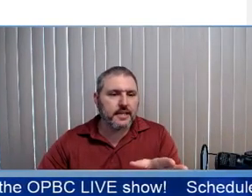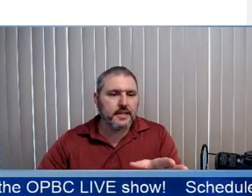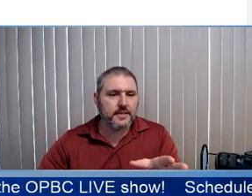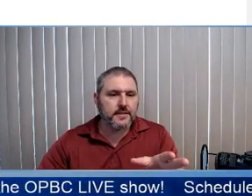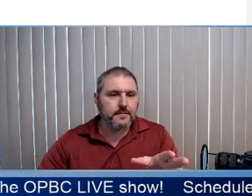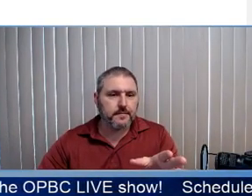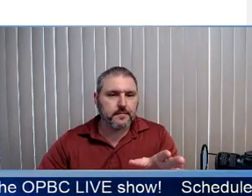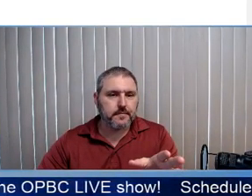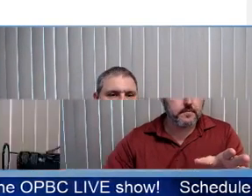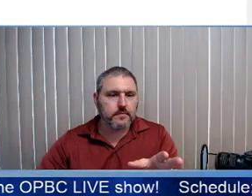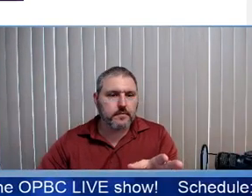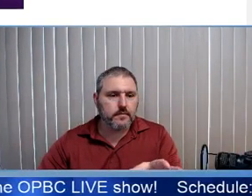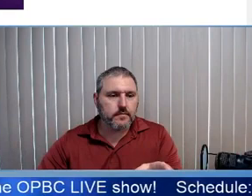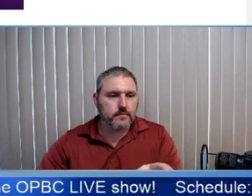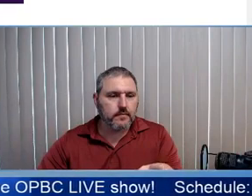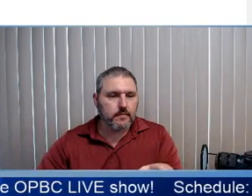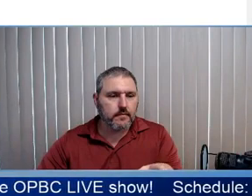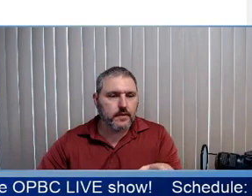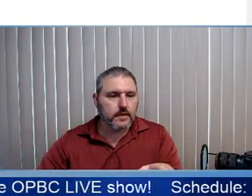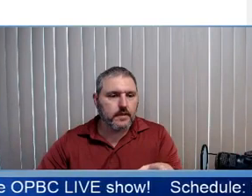Anyway, look at this.